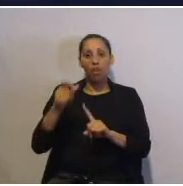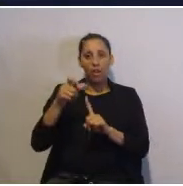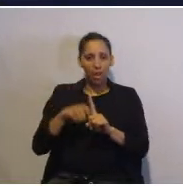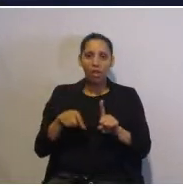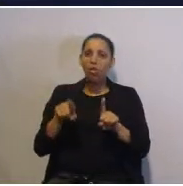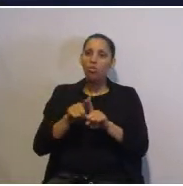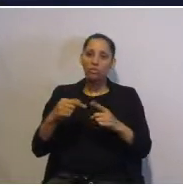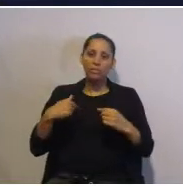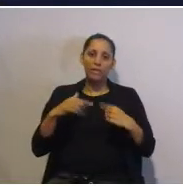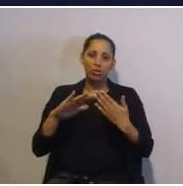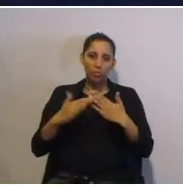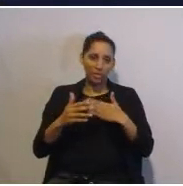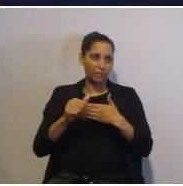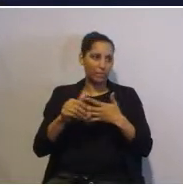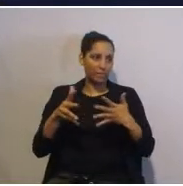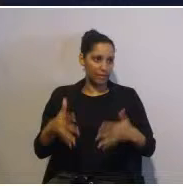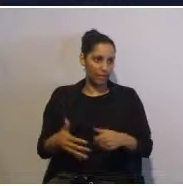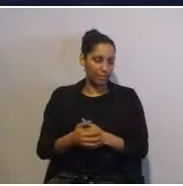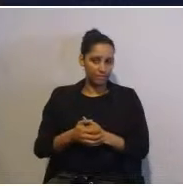a community leader,